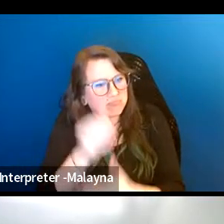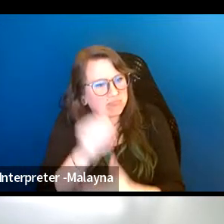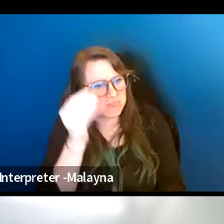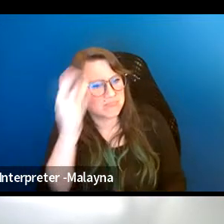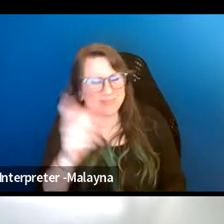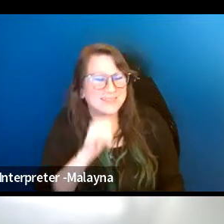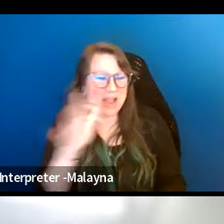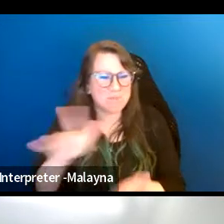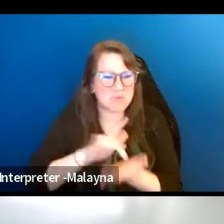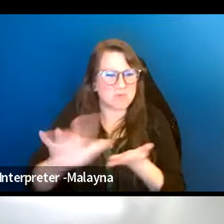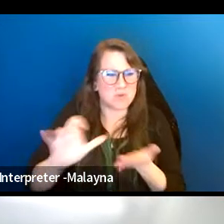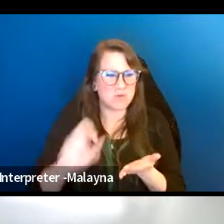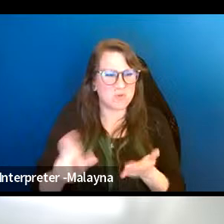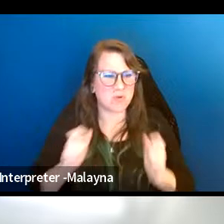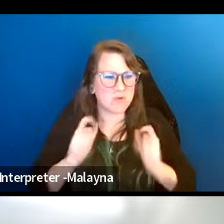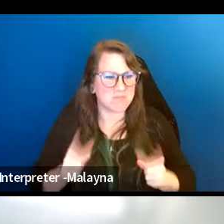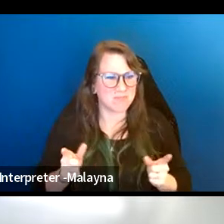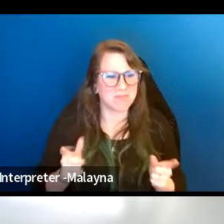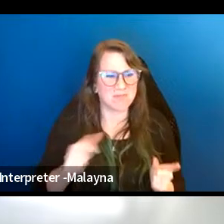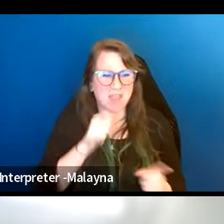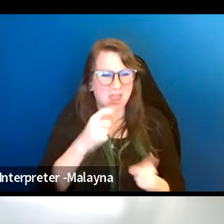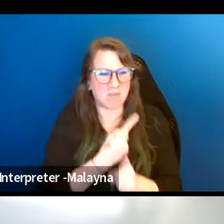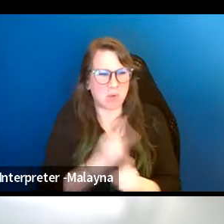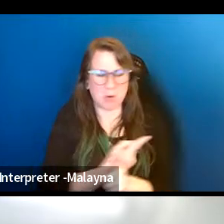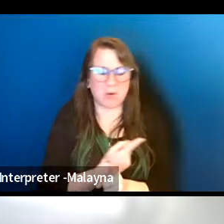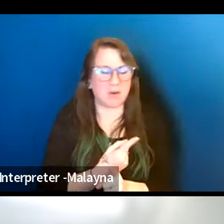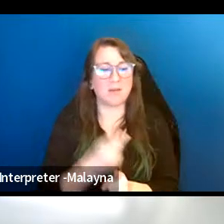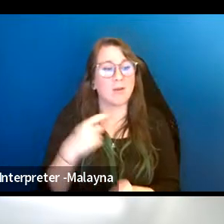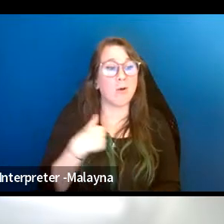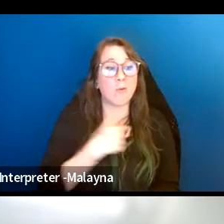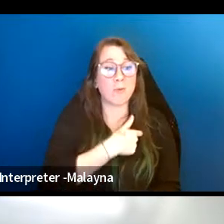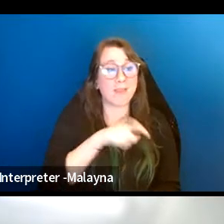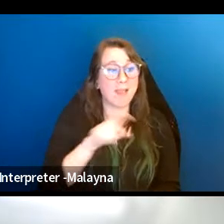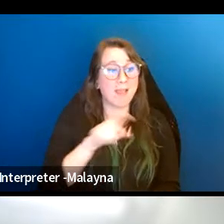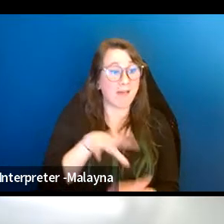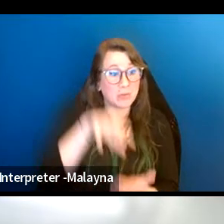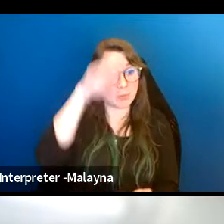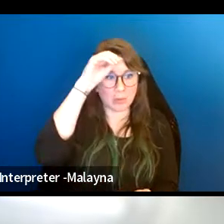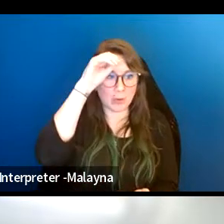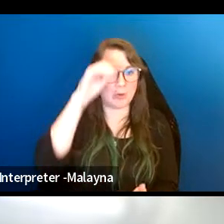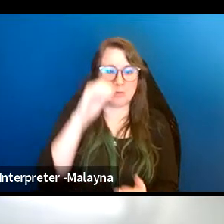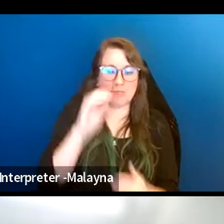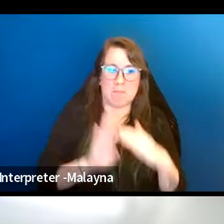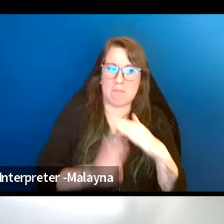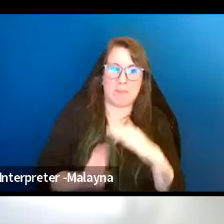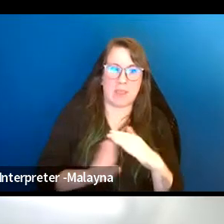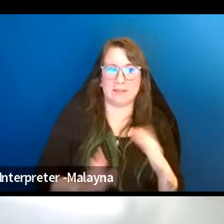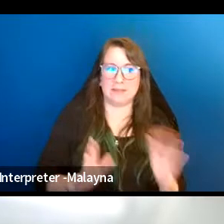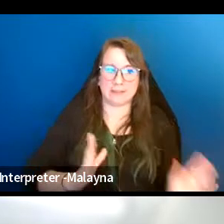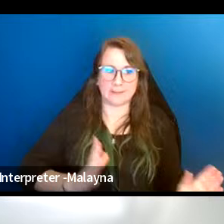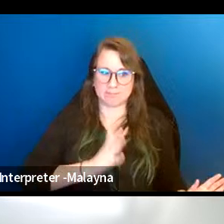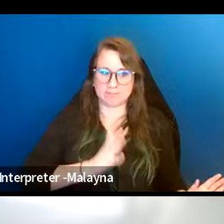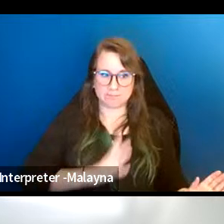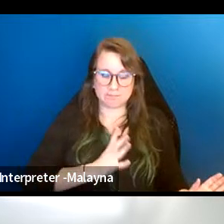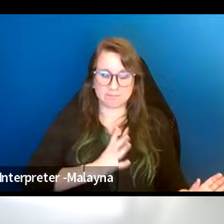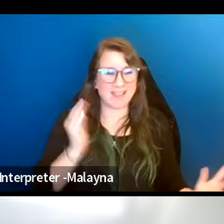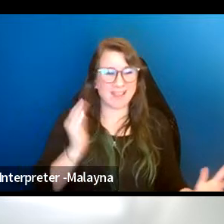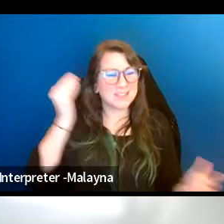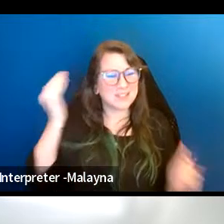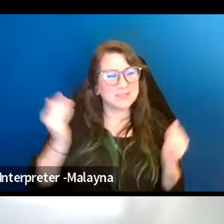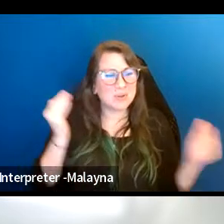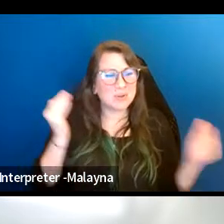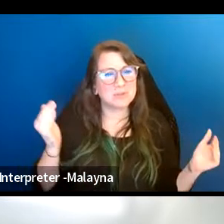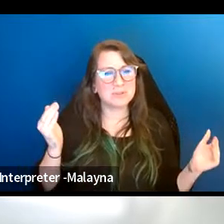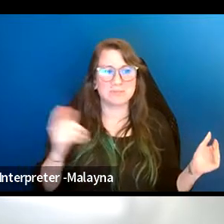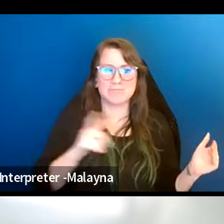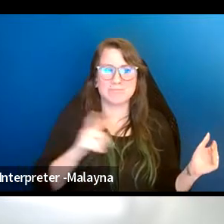be rude, abrasive, and inappropriate. So we have to learn basic decorum. And as adults, we shouldn't have to,